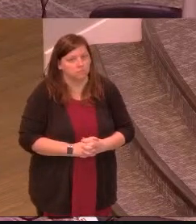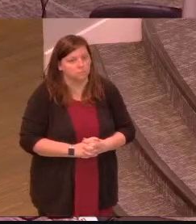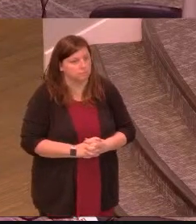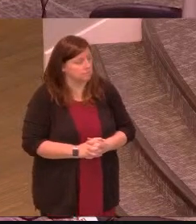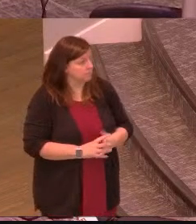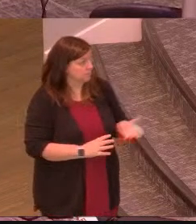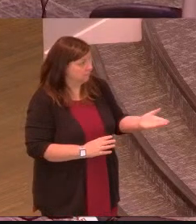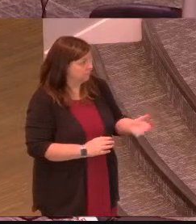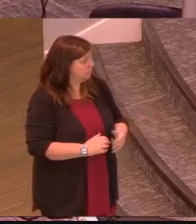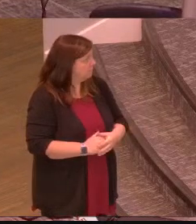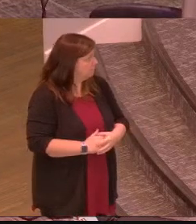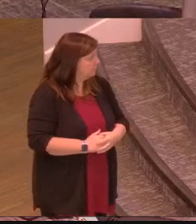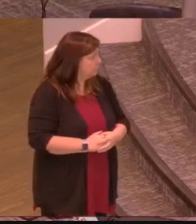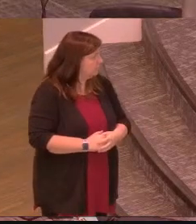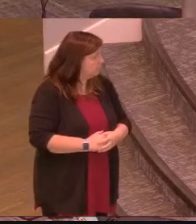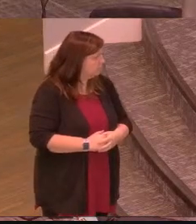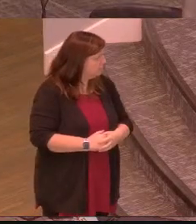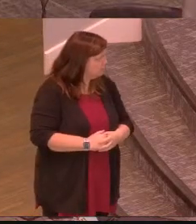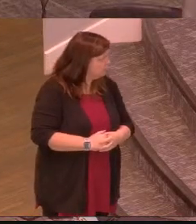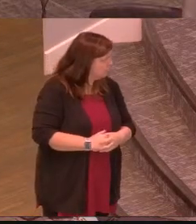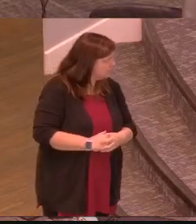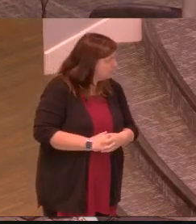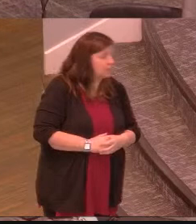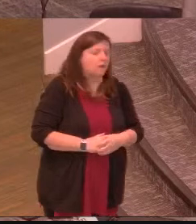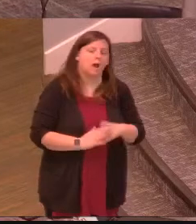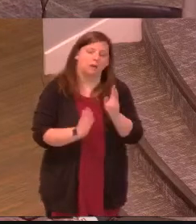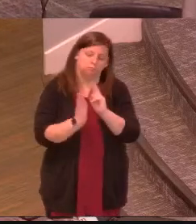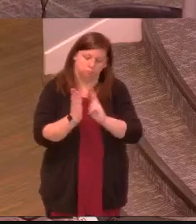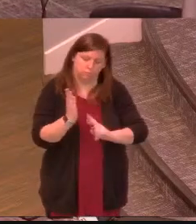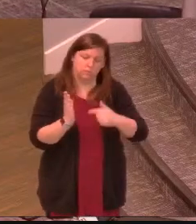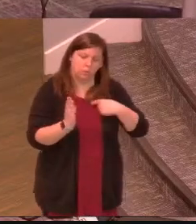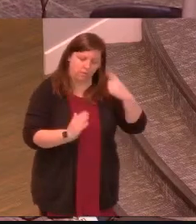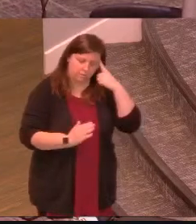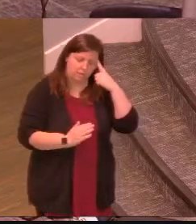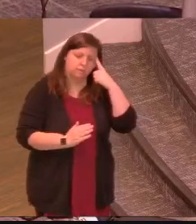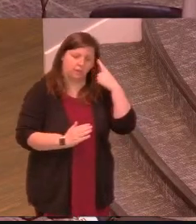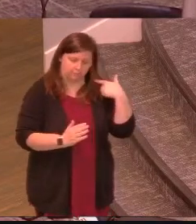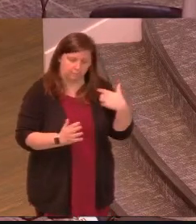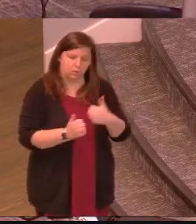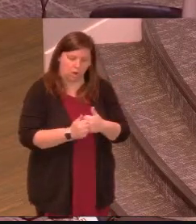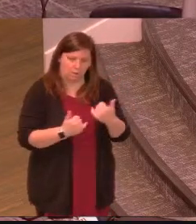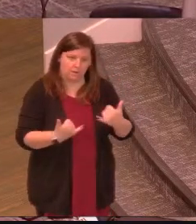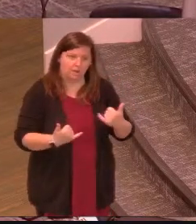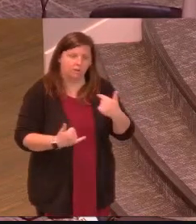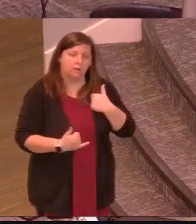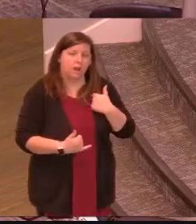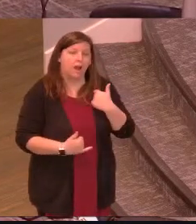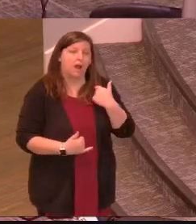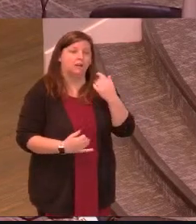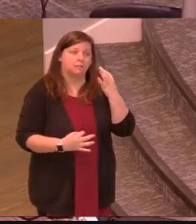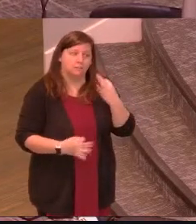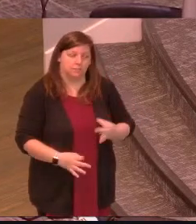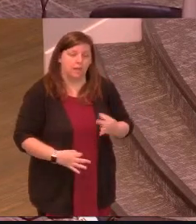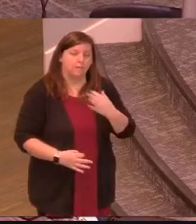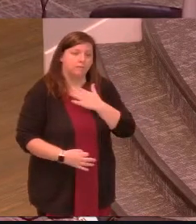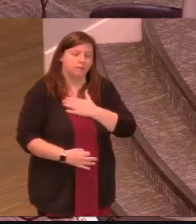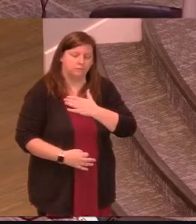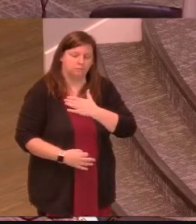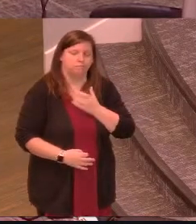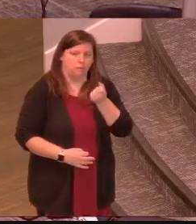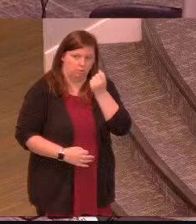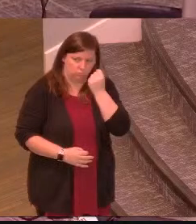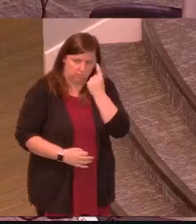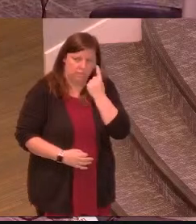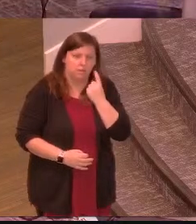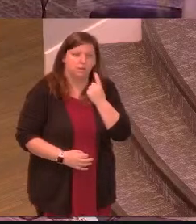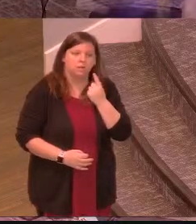Yes. Okay, so I think I'm caught up now, but I definitely appreciate what Greg is saying in terms of